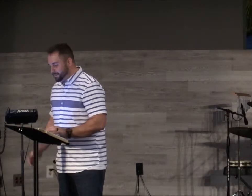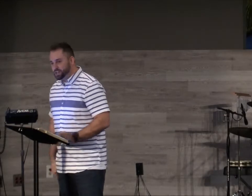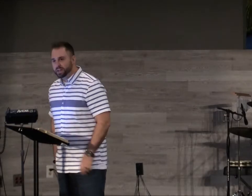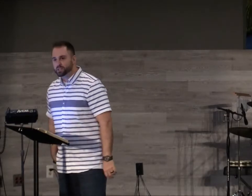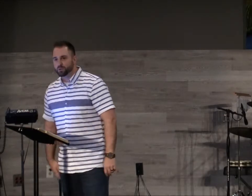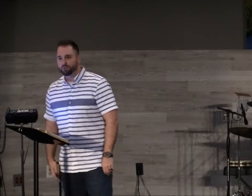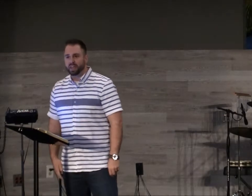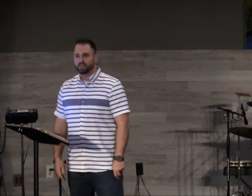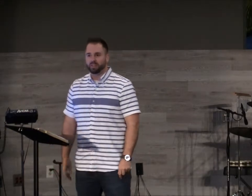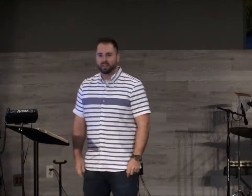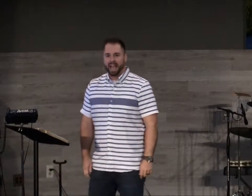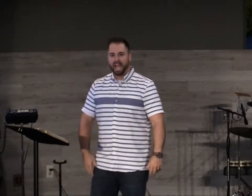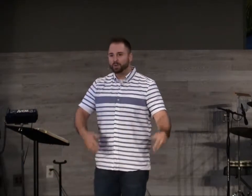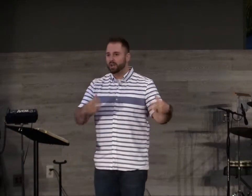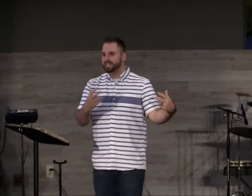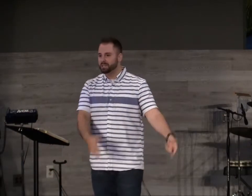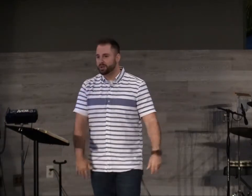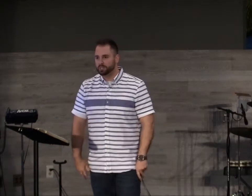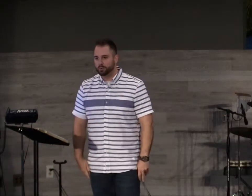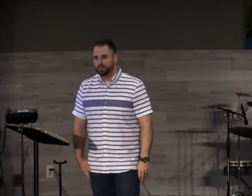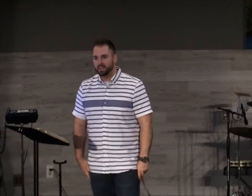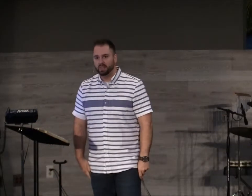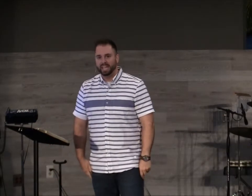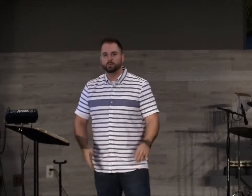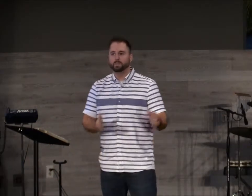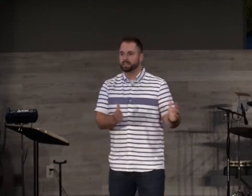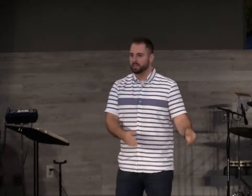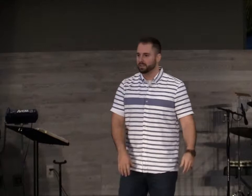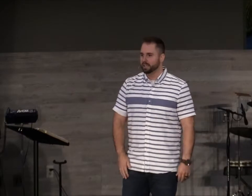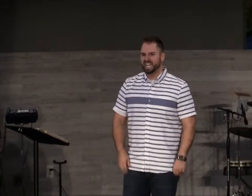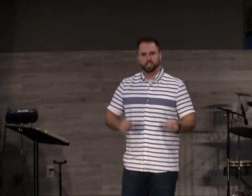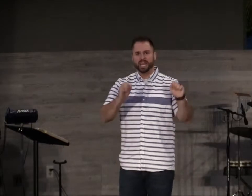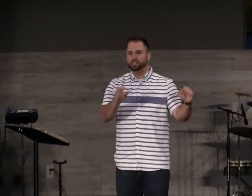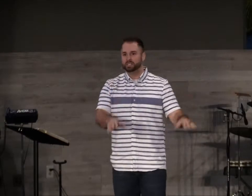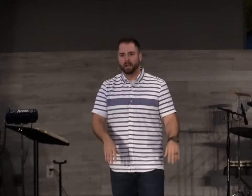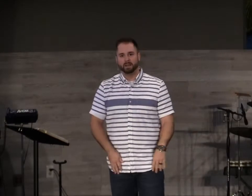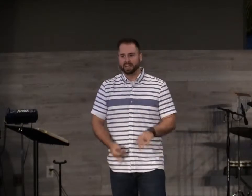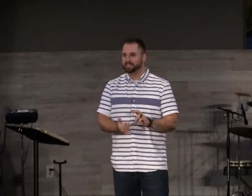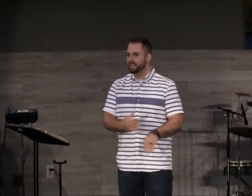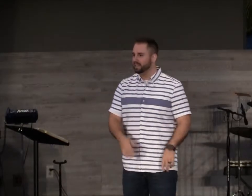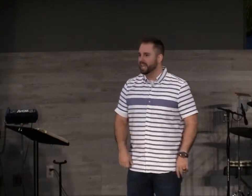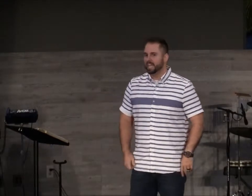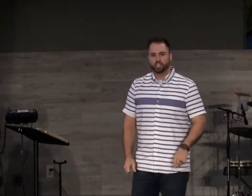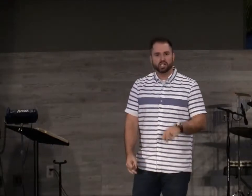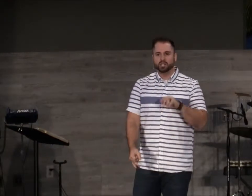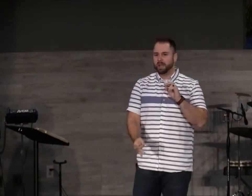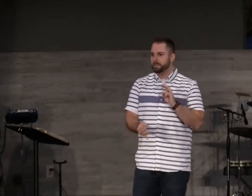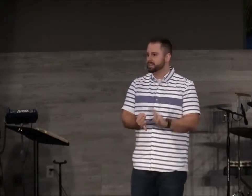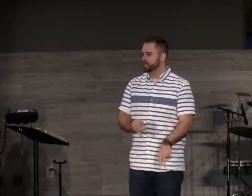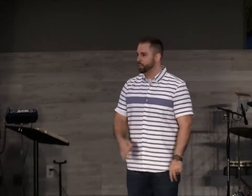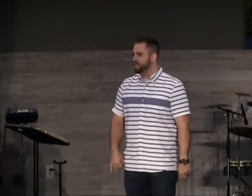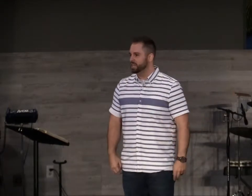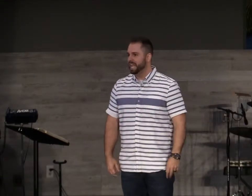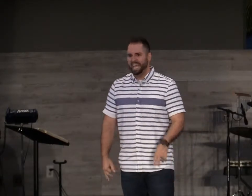Levi demonstrates true faith. How do we know he demonstrated true faith? He repented. He changed his mind about his sin. He changed his